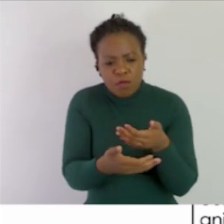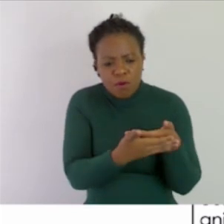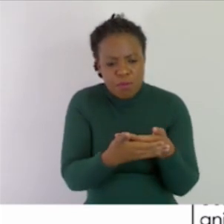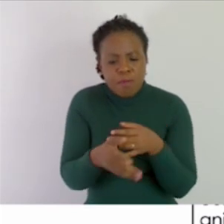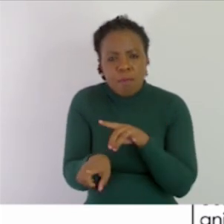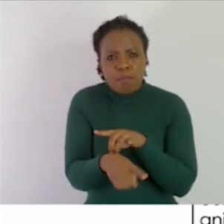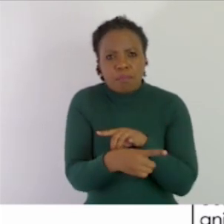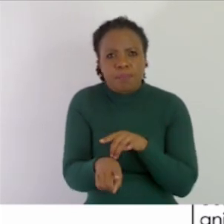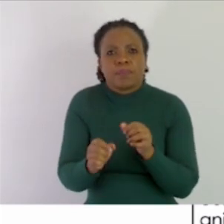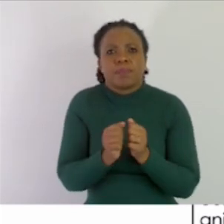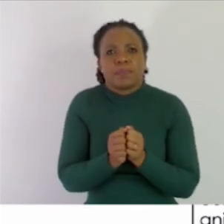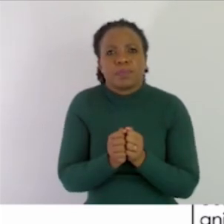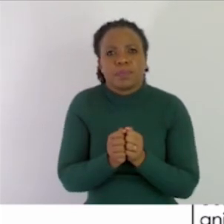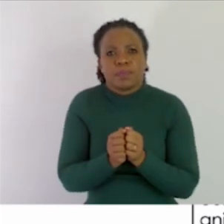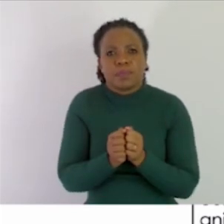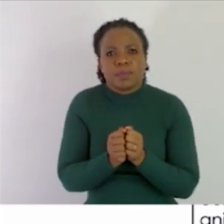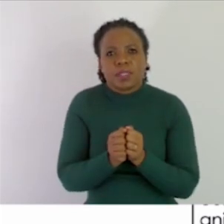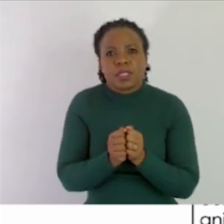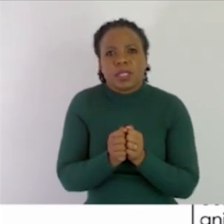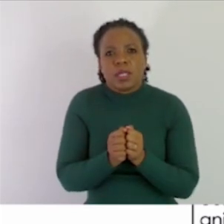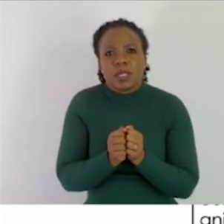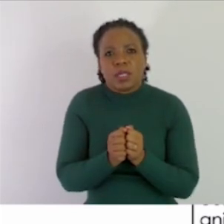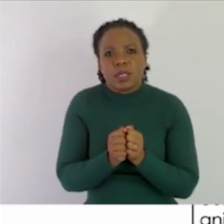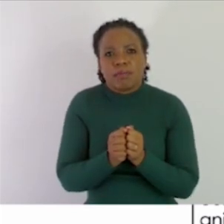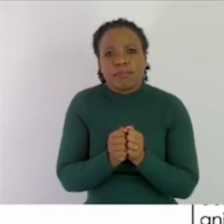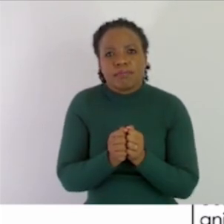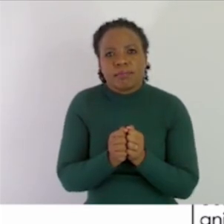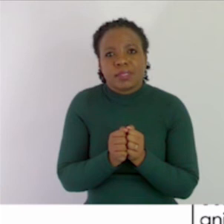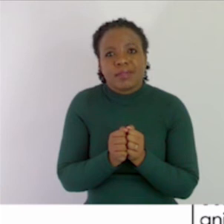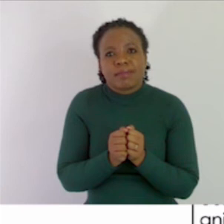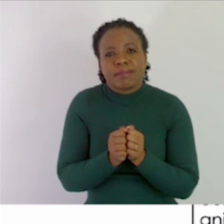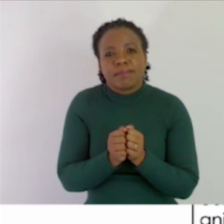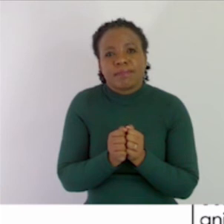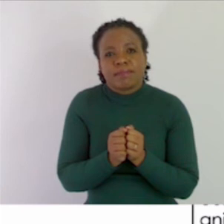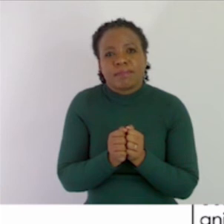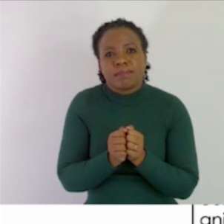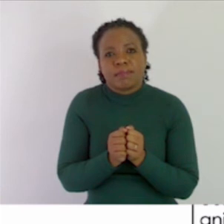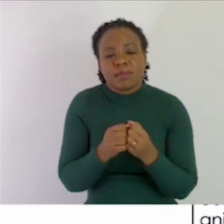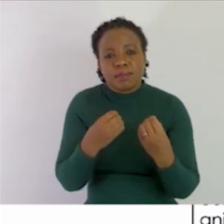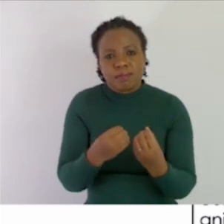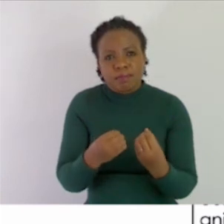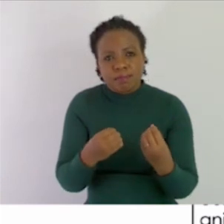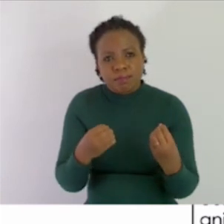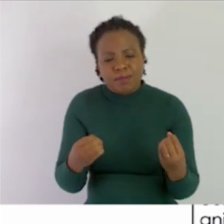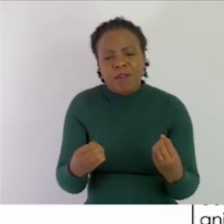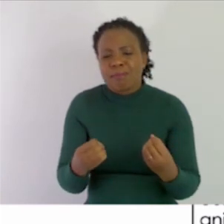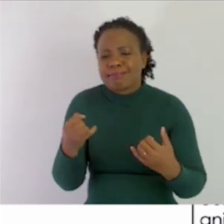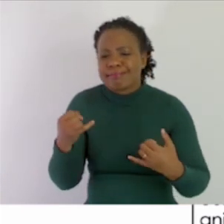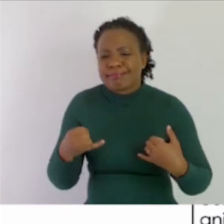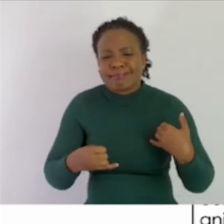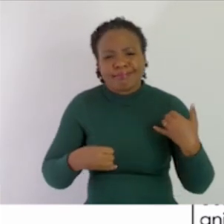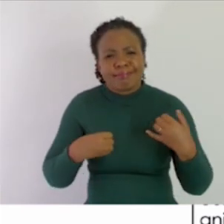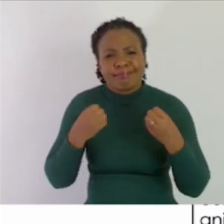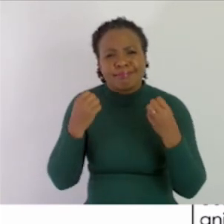The elephant bulls and cows were aggressive. The children had the most fun at